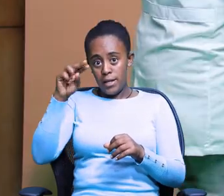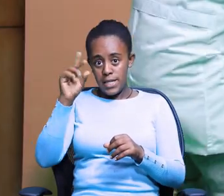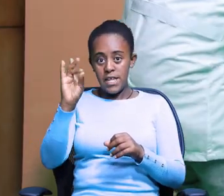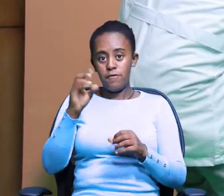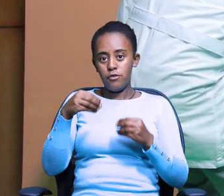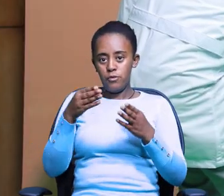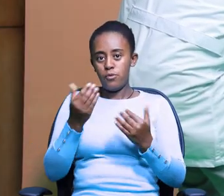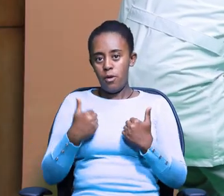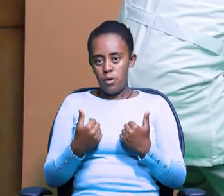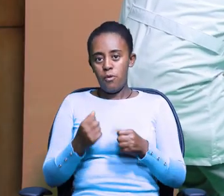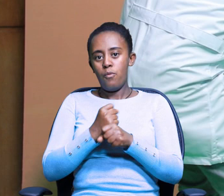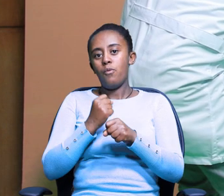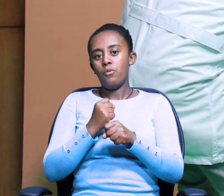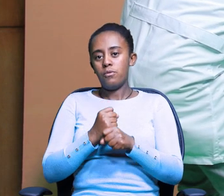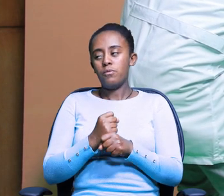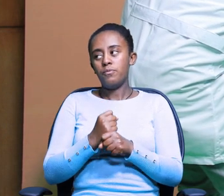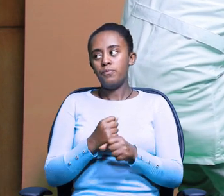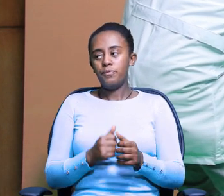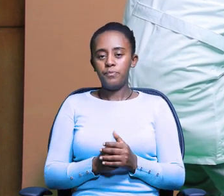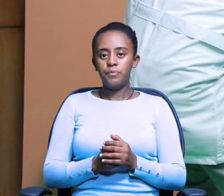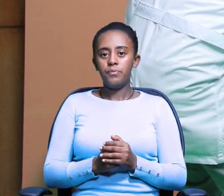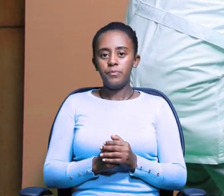given. Work out